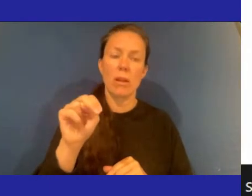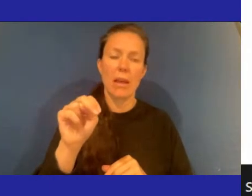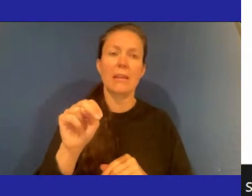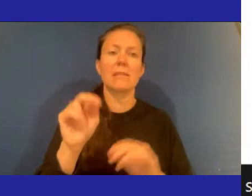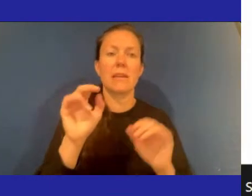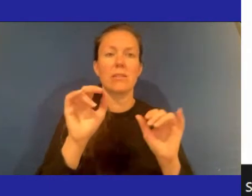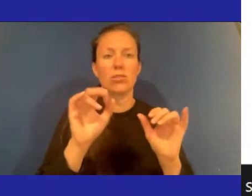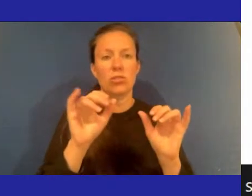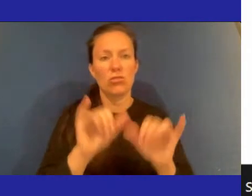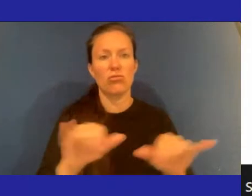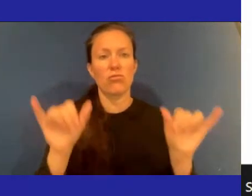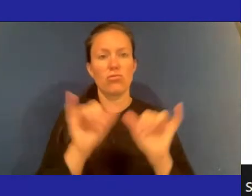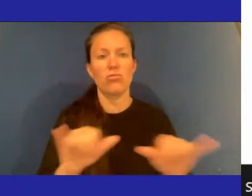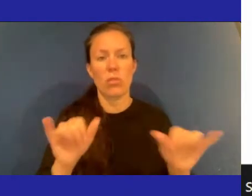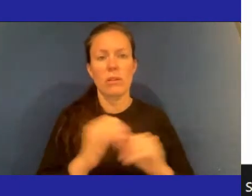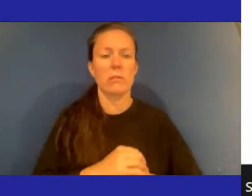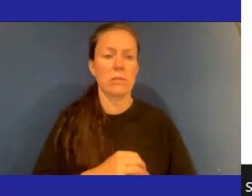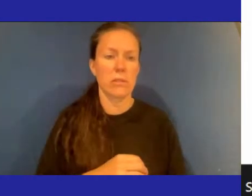applicable.